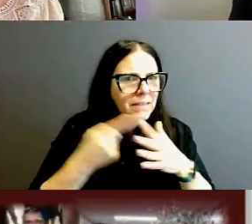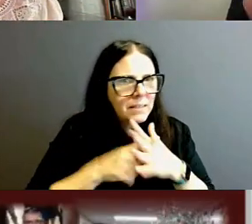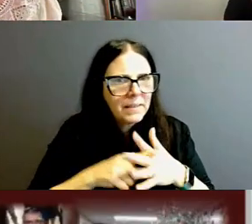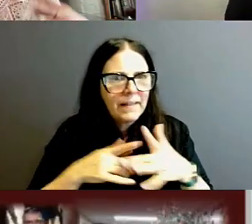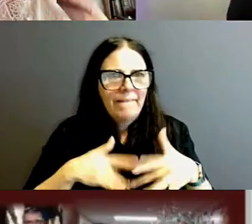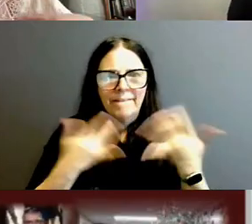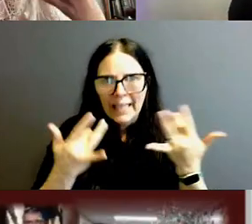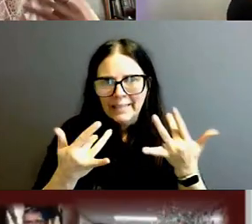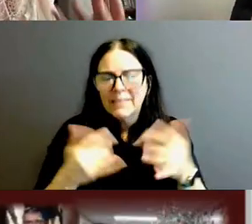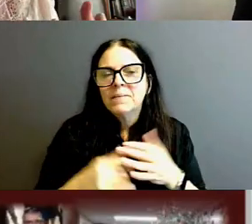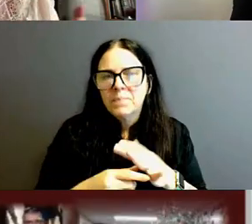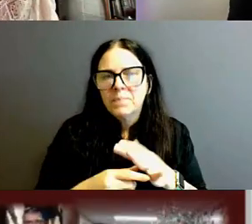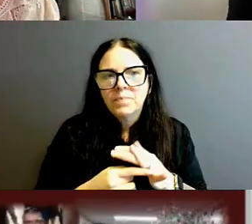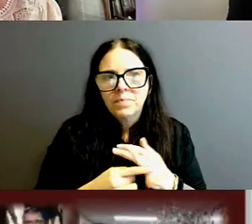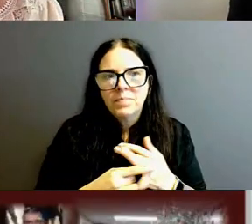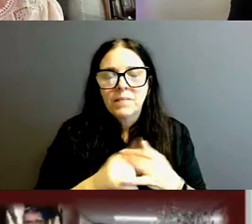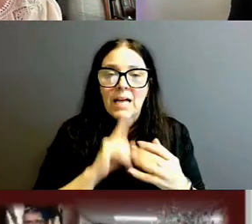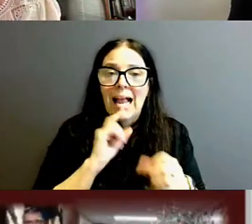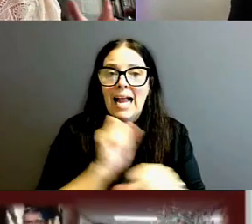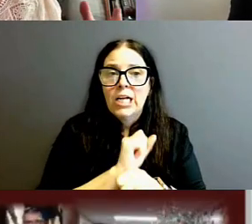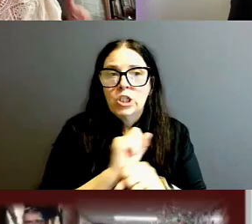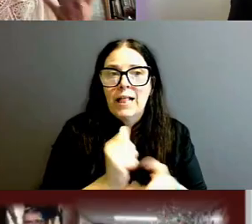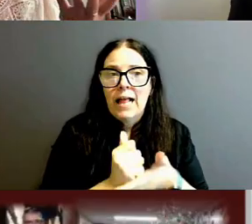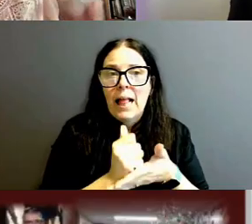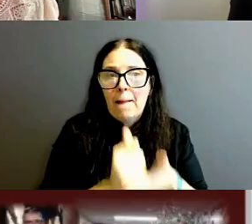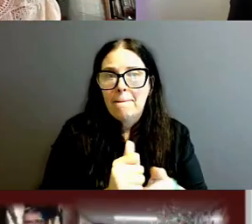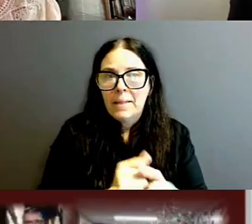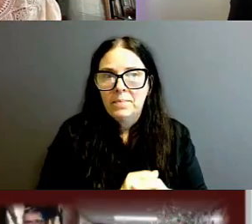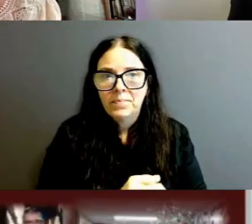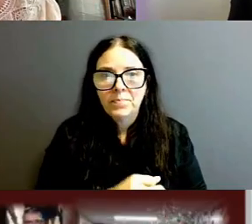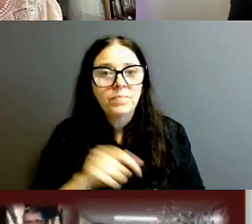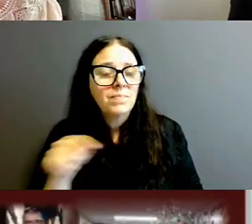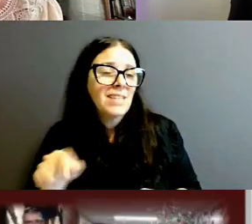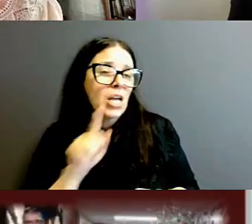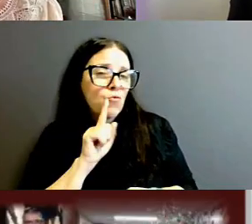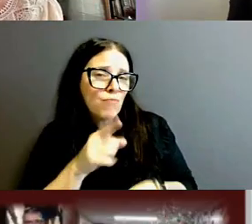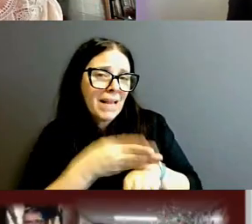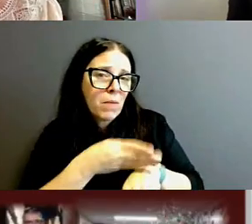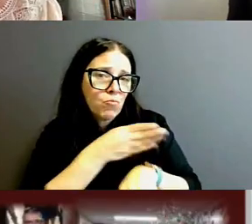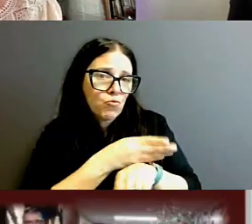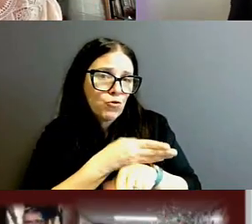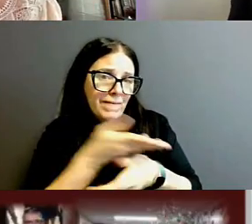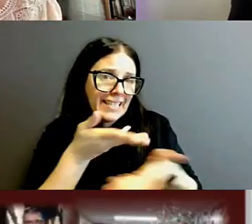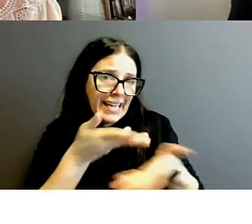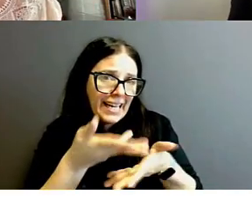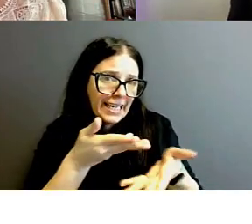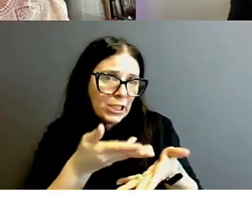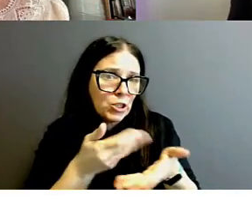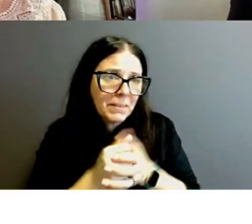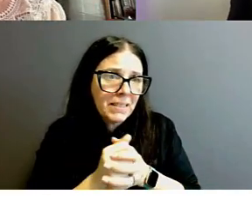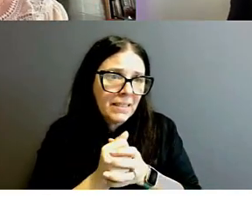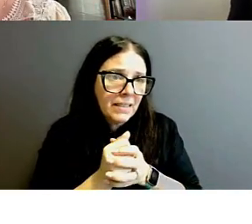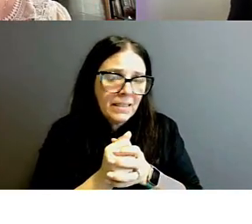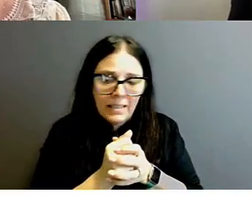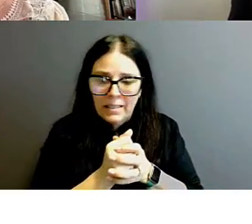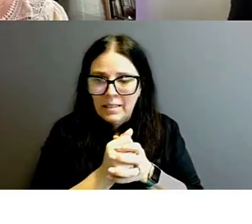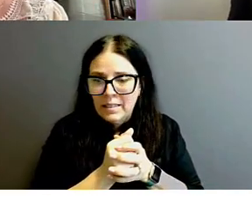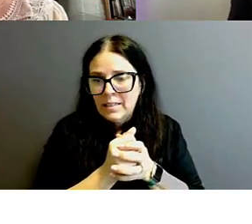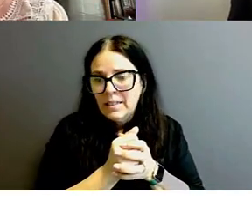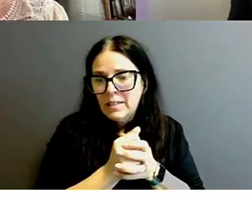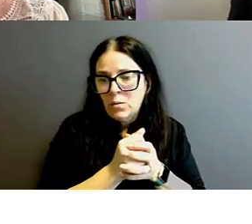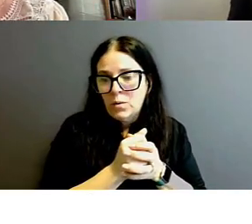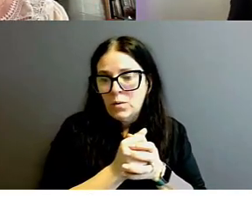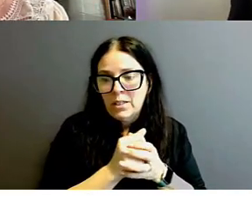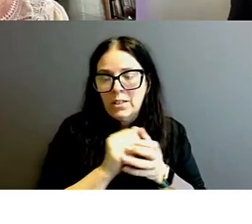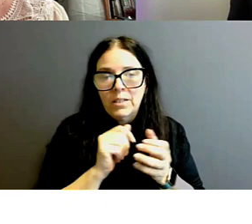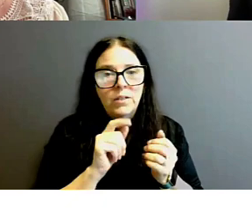that you organize that actually help. Um, well, it improves yeah, engagement, right? Like exactly. if we're taking that away, it's just